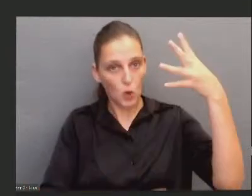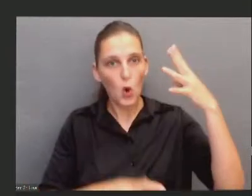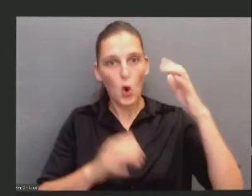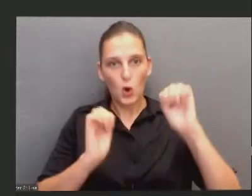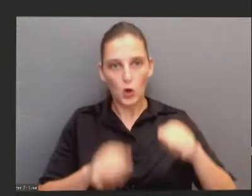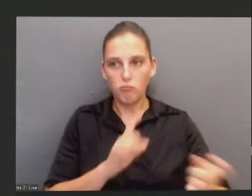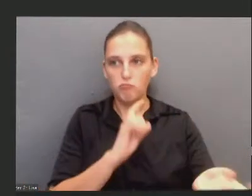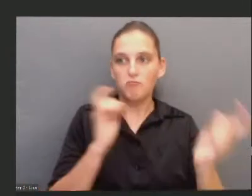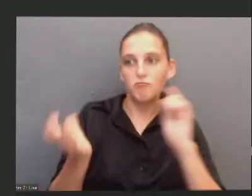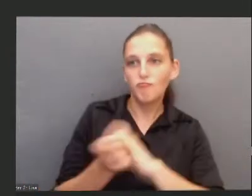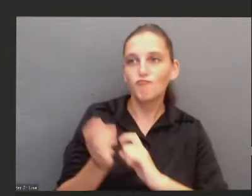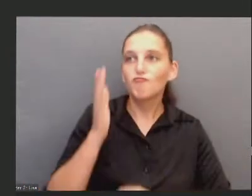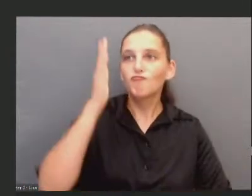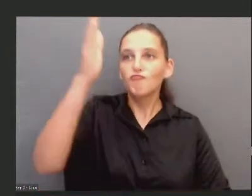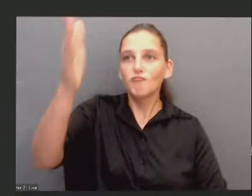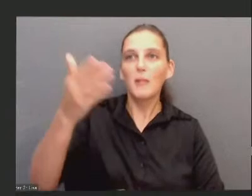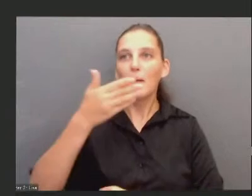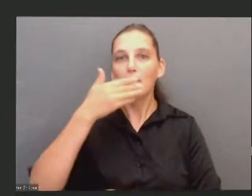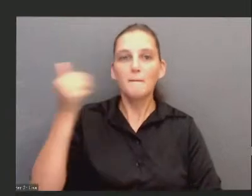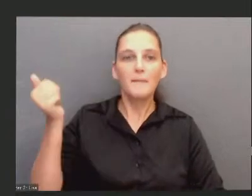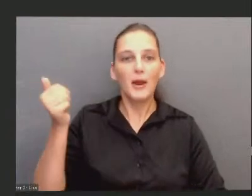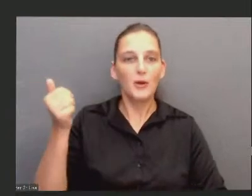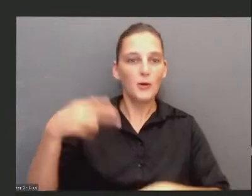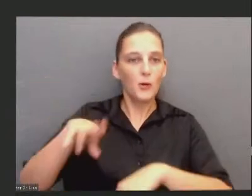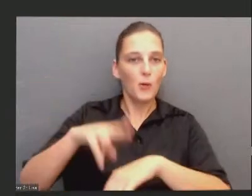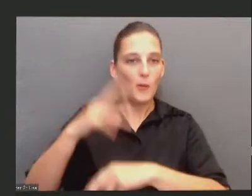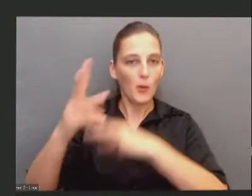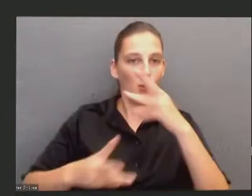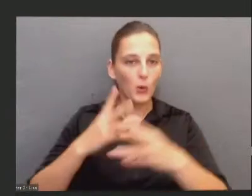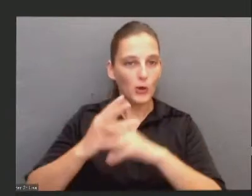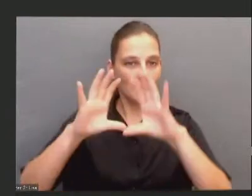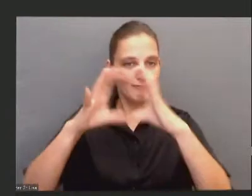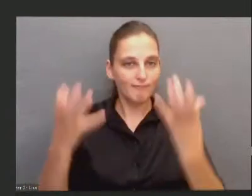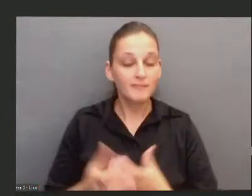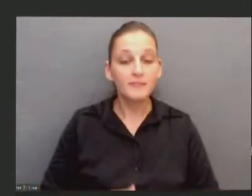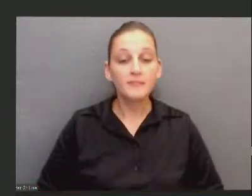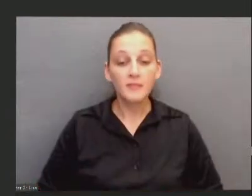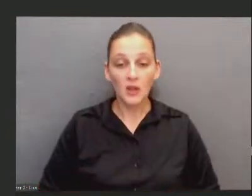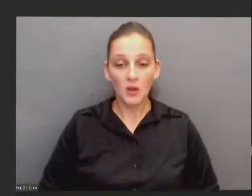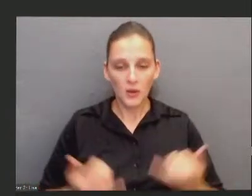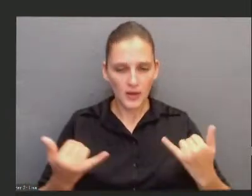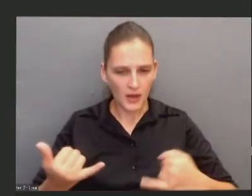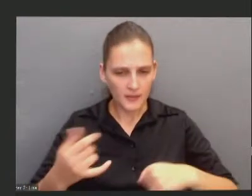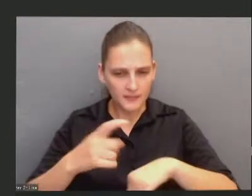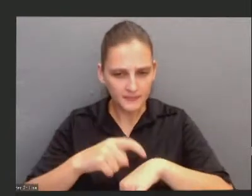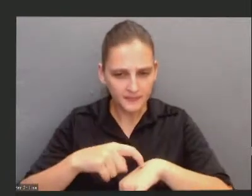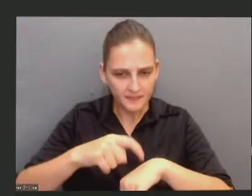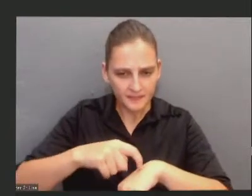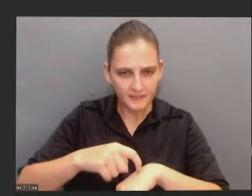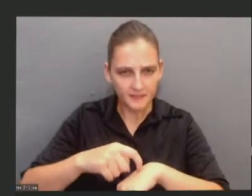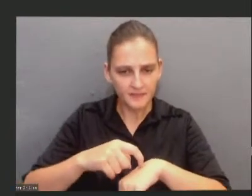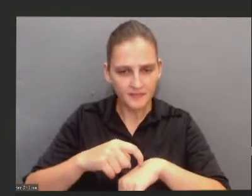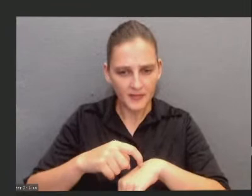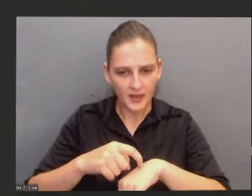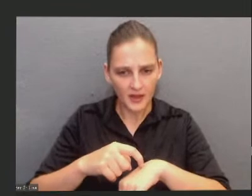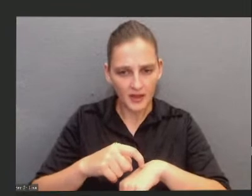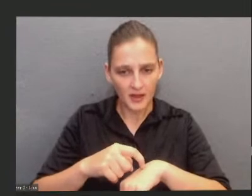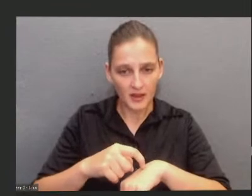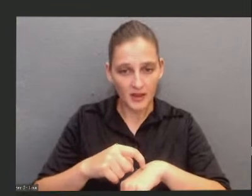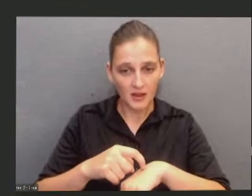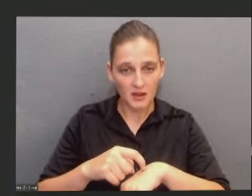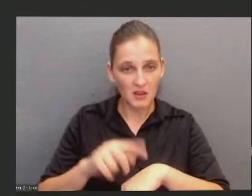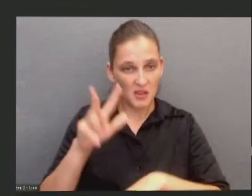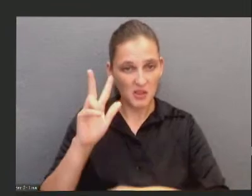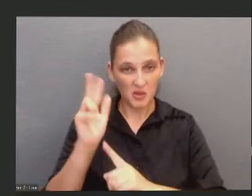that new and better normal. It is currently, looks like 3 after the hour. We